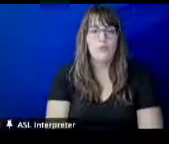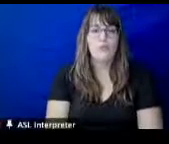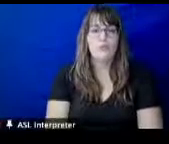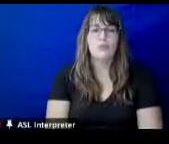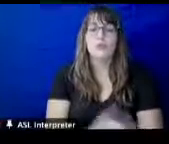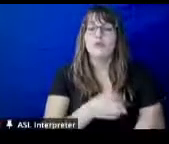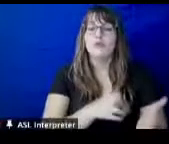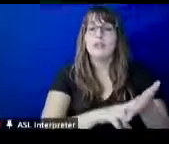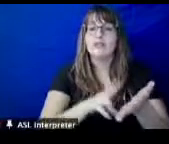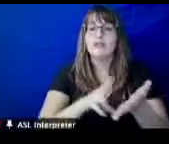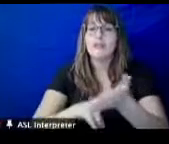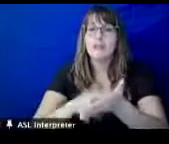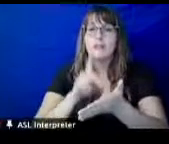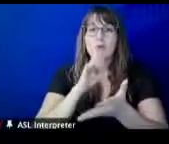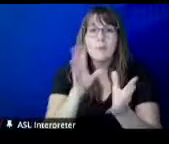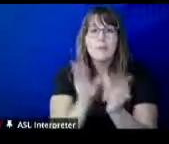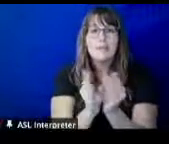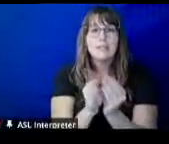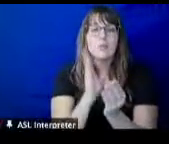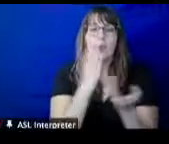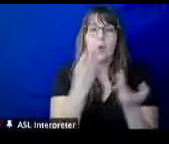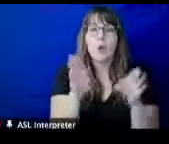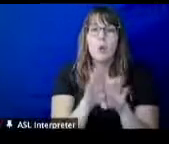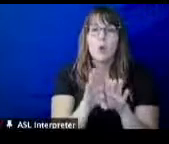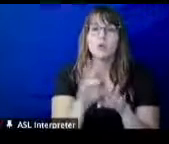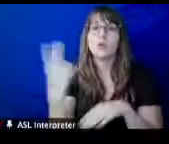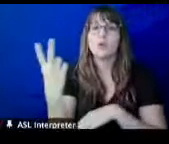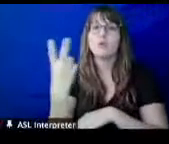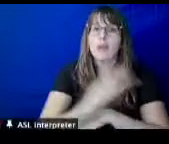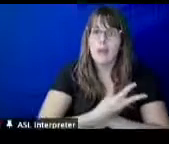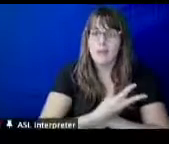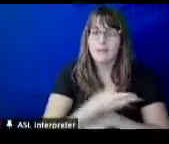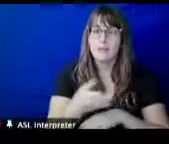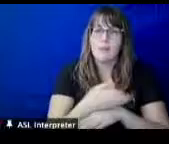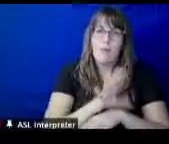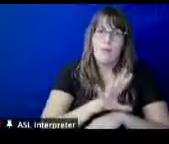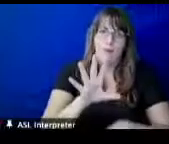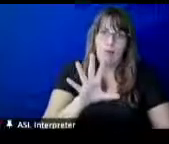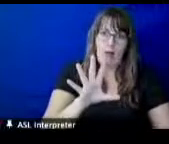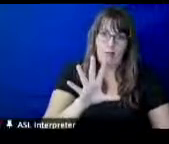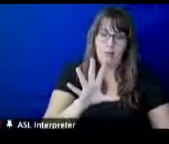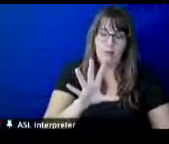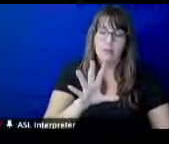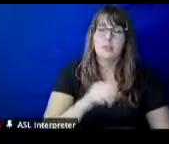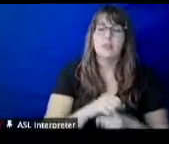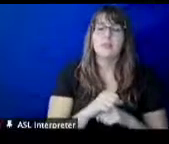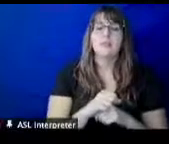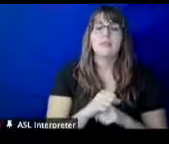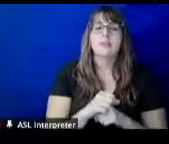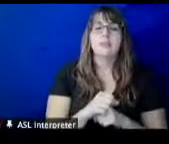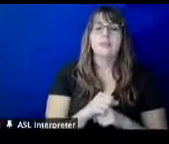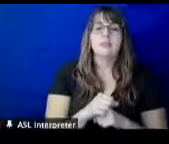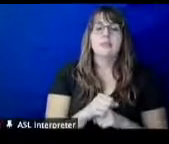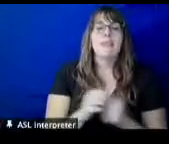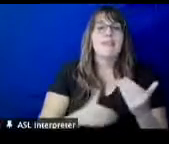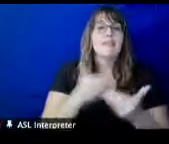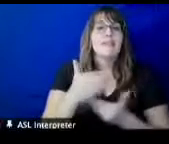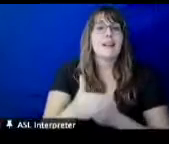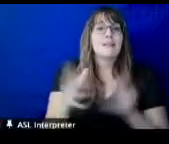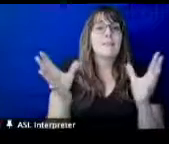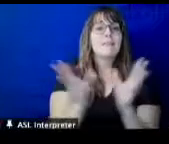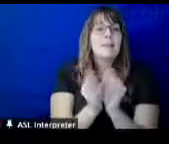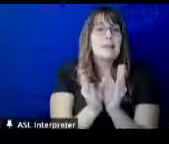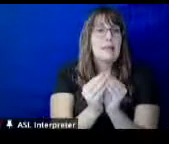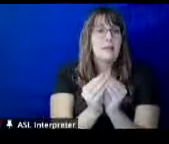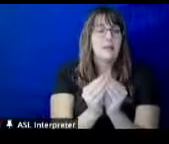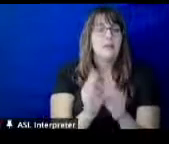Registration for each meeting closes 2 calendar days before 5 p.m. The next Commission business meeting will be on August 31st at